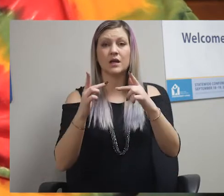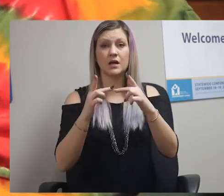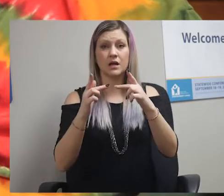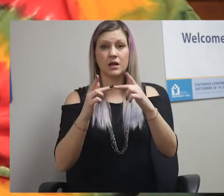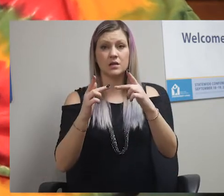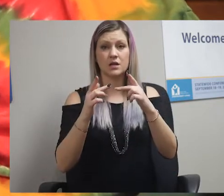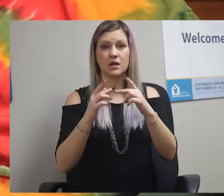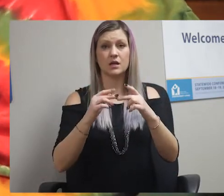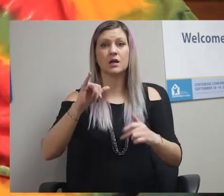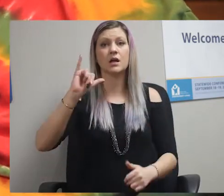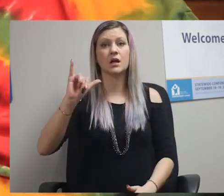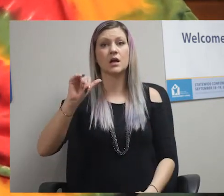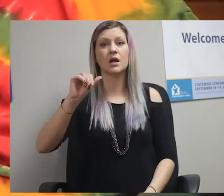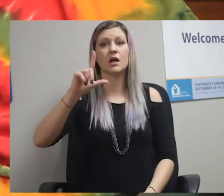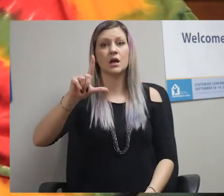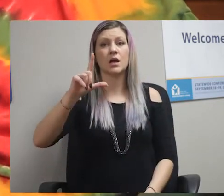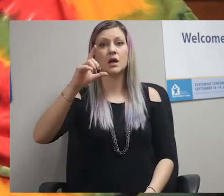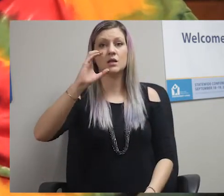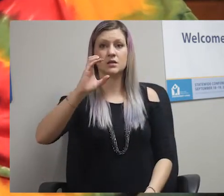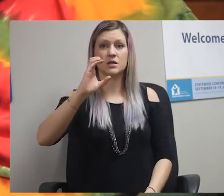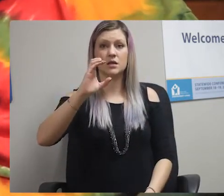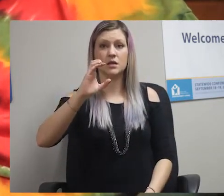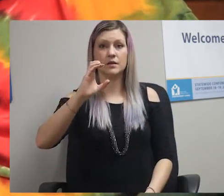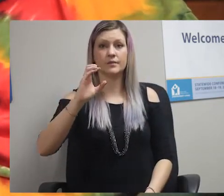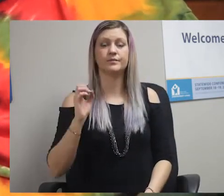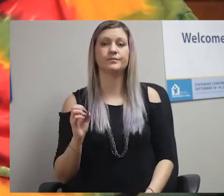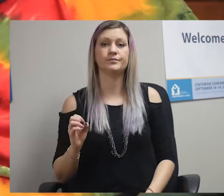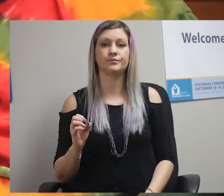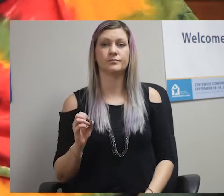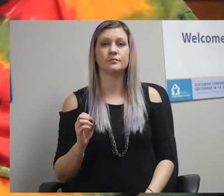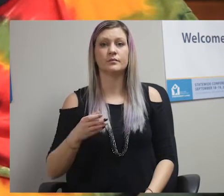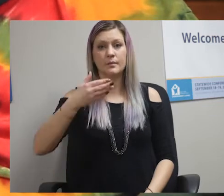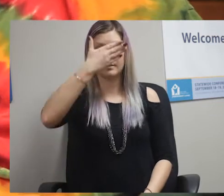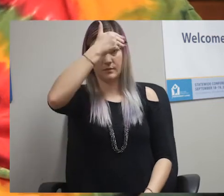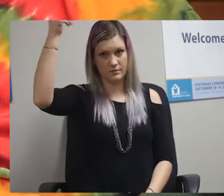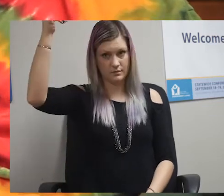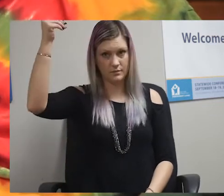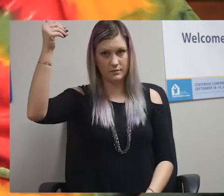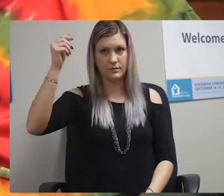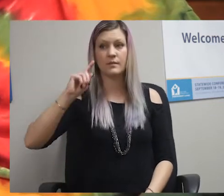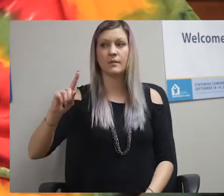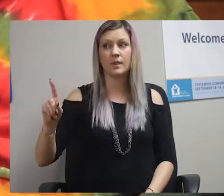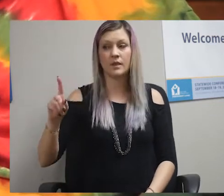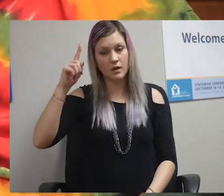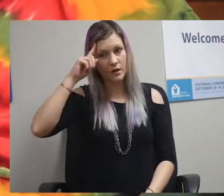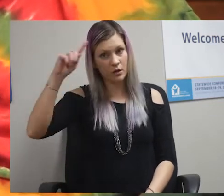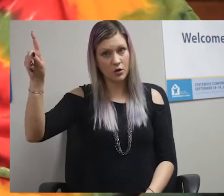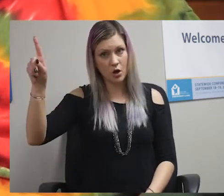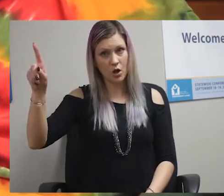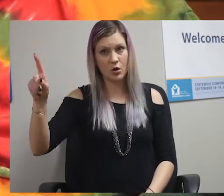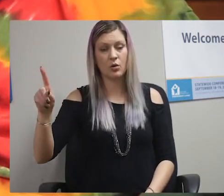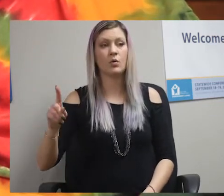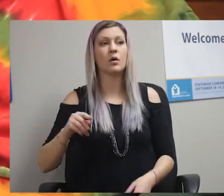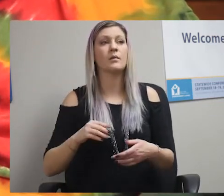living, one of the first places they can connect with is the Independent Living Center, because we